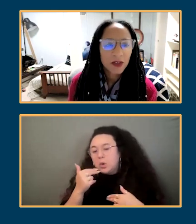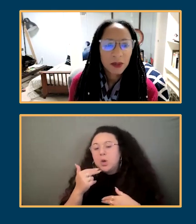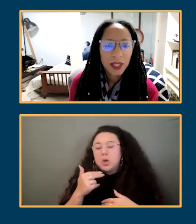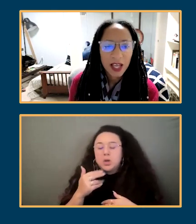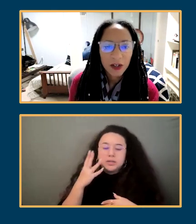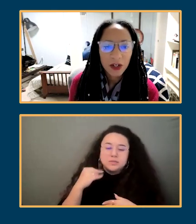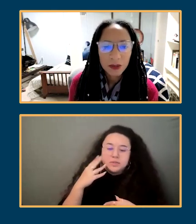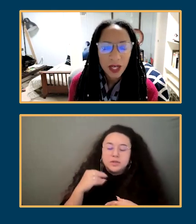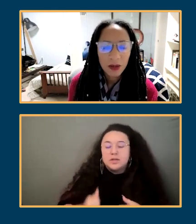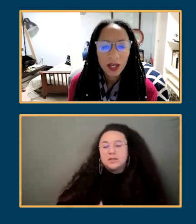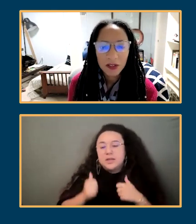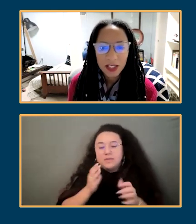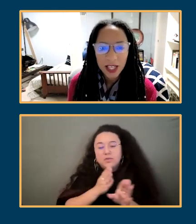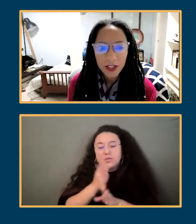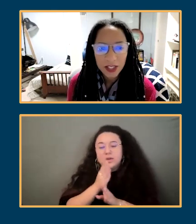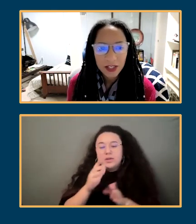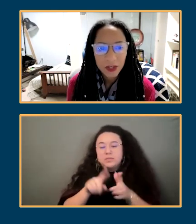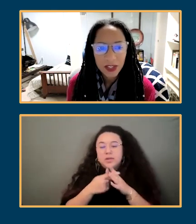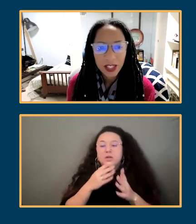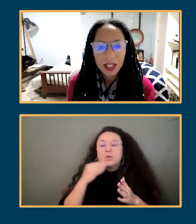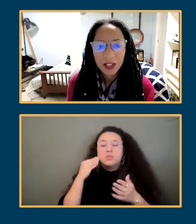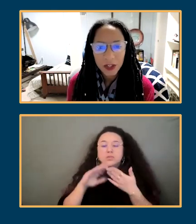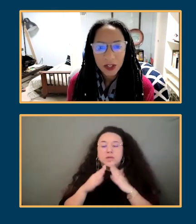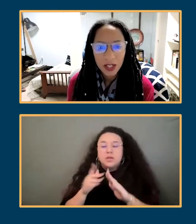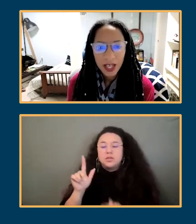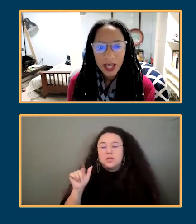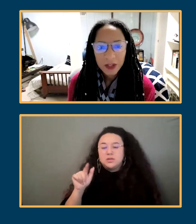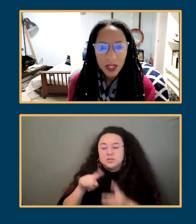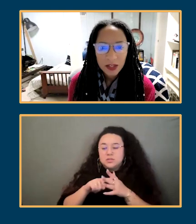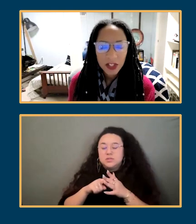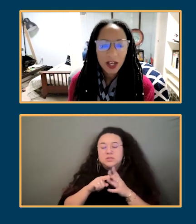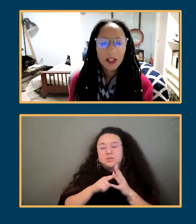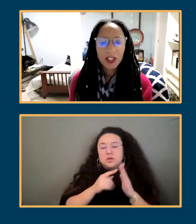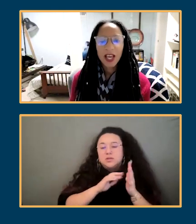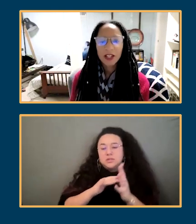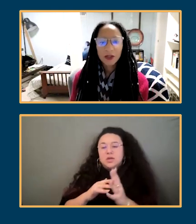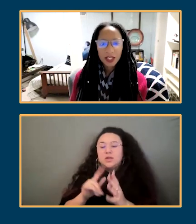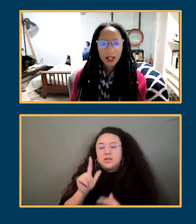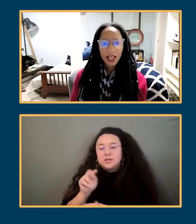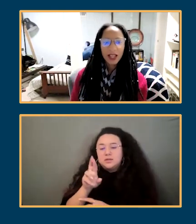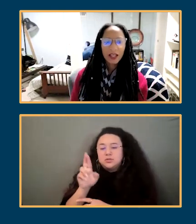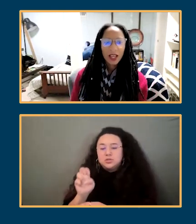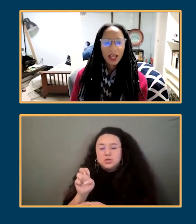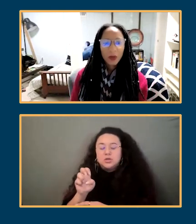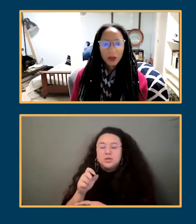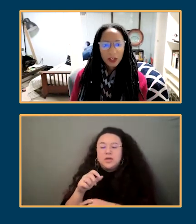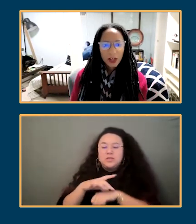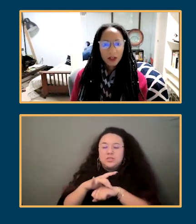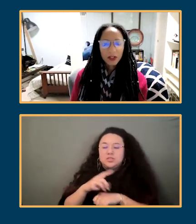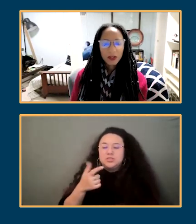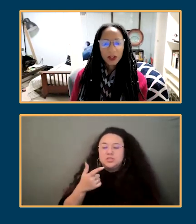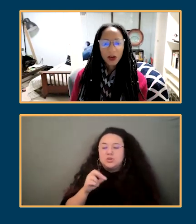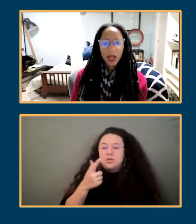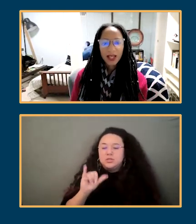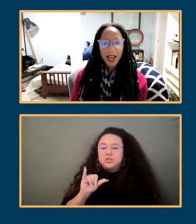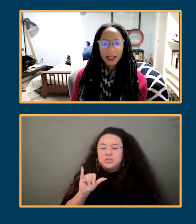life and career began in her hometown of Los Angeles, where she studied literature as well as geology at UCLA and worked for the